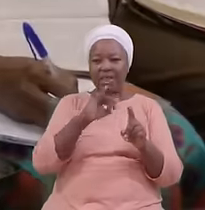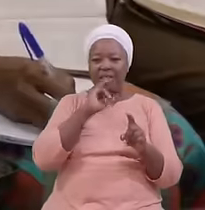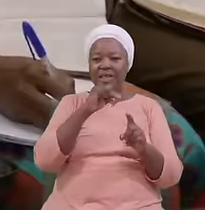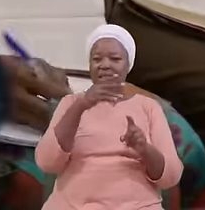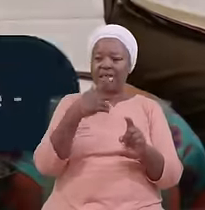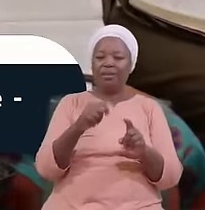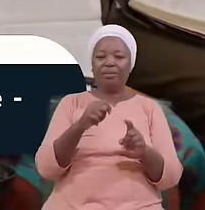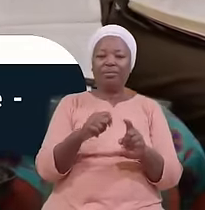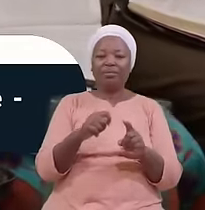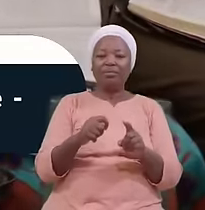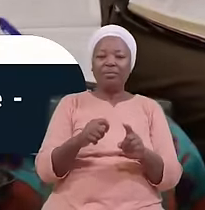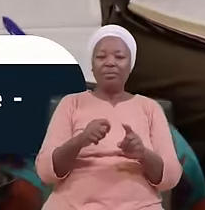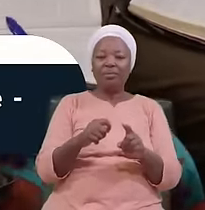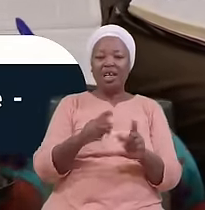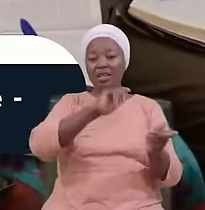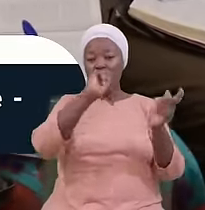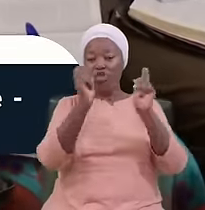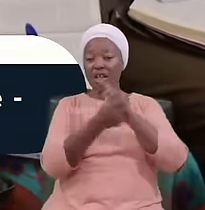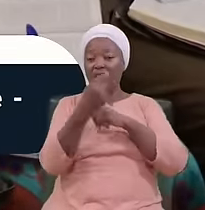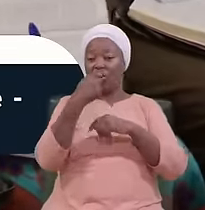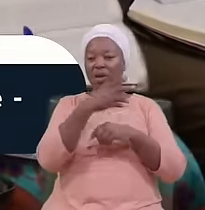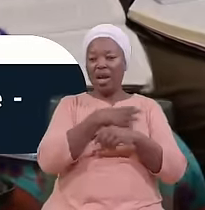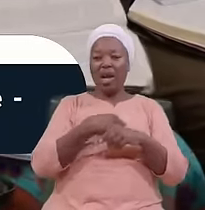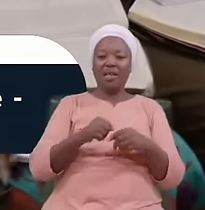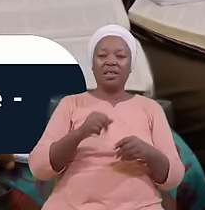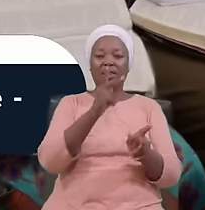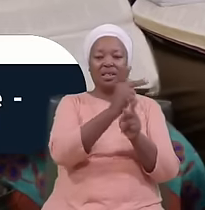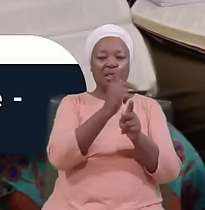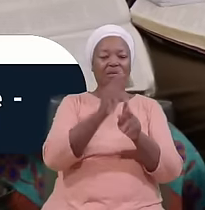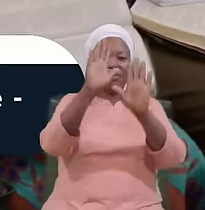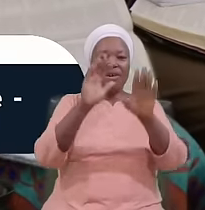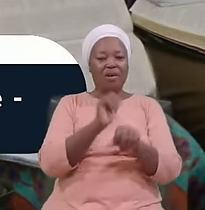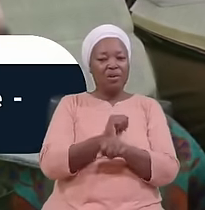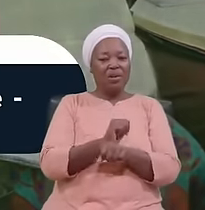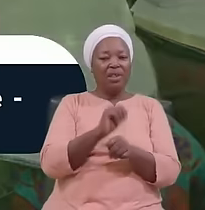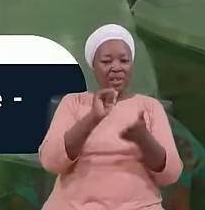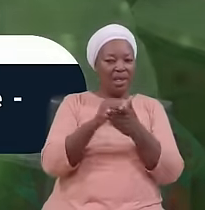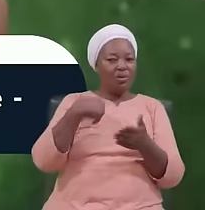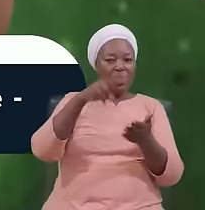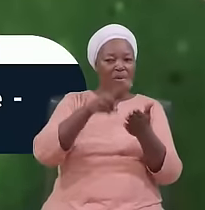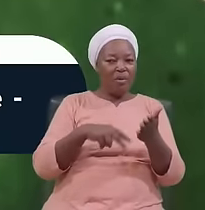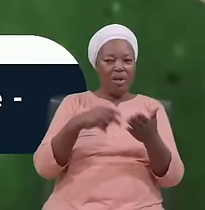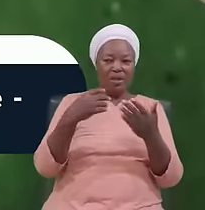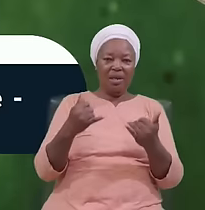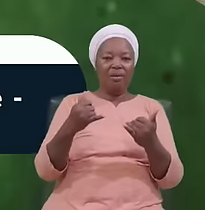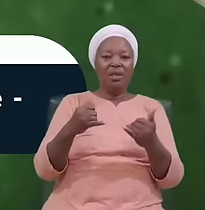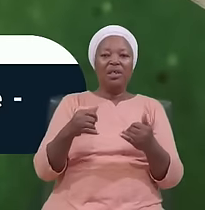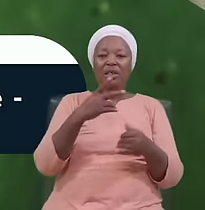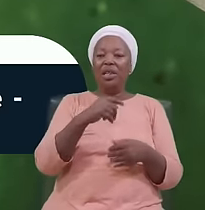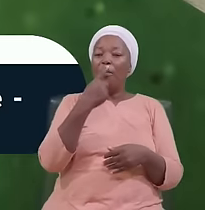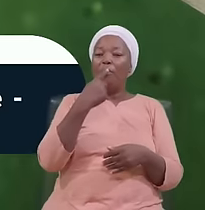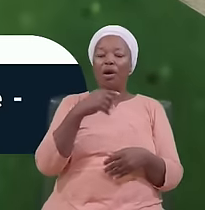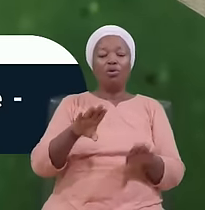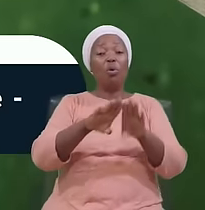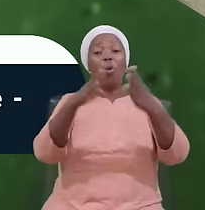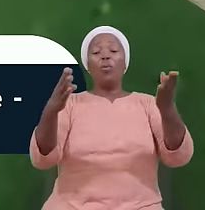and the reserved miracle. That's what we read already. And his mouth was opened